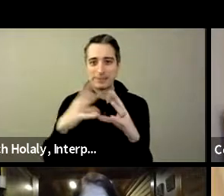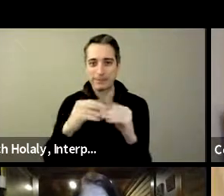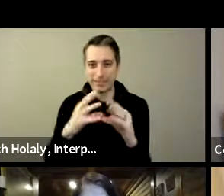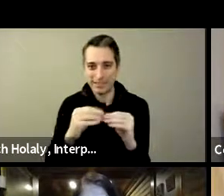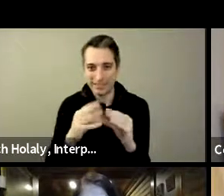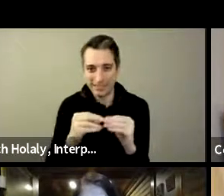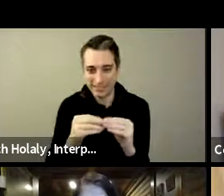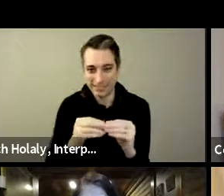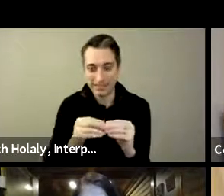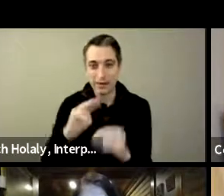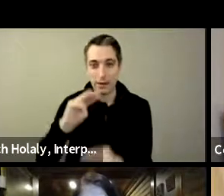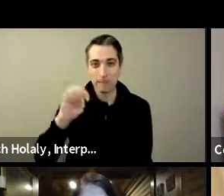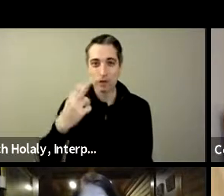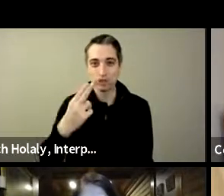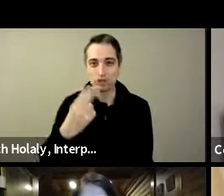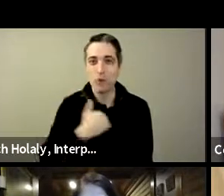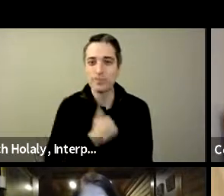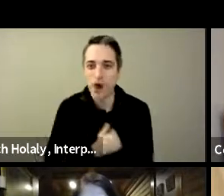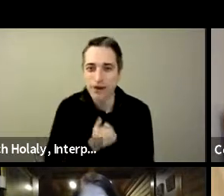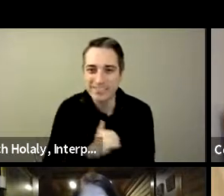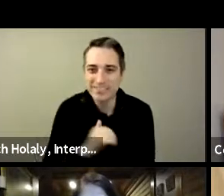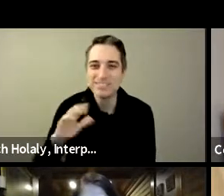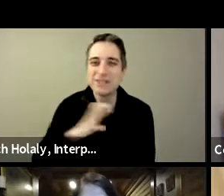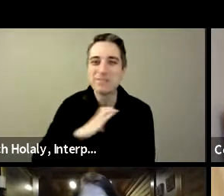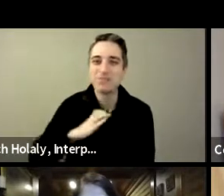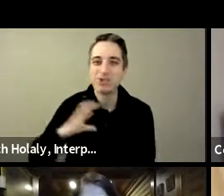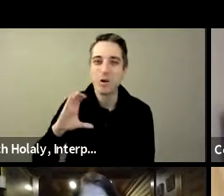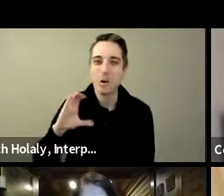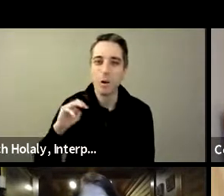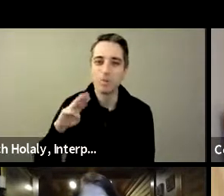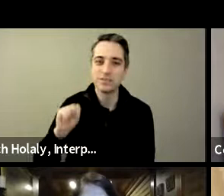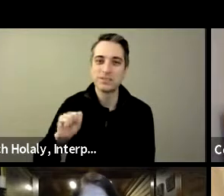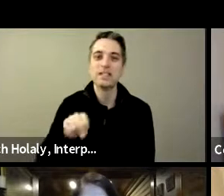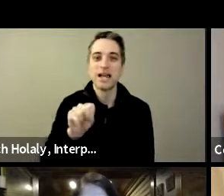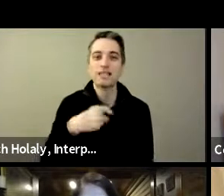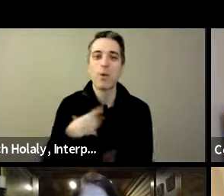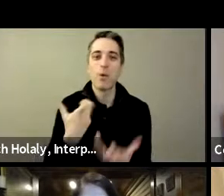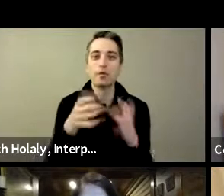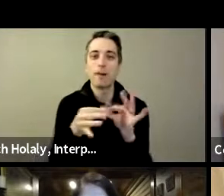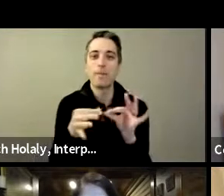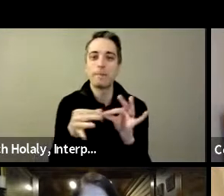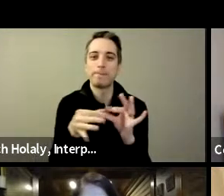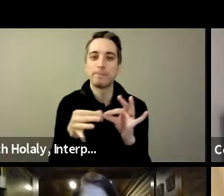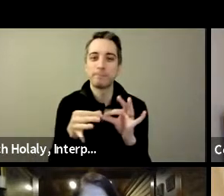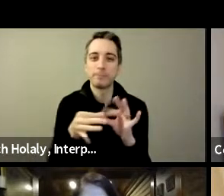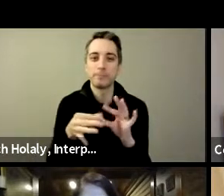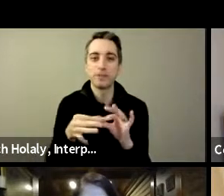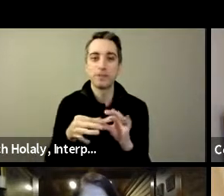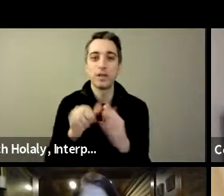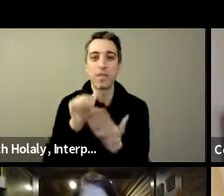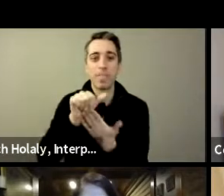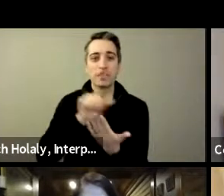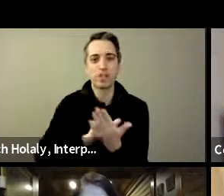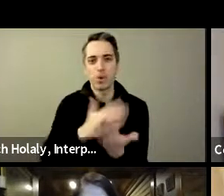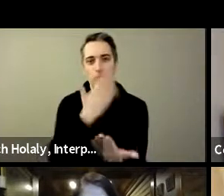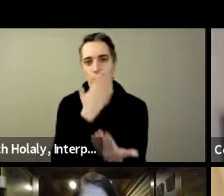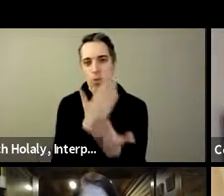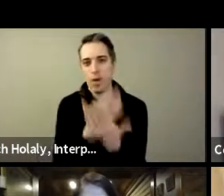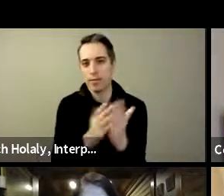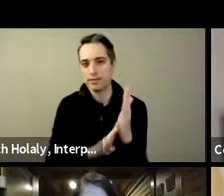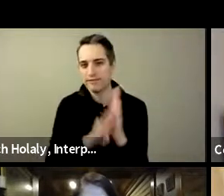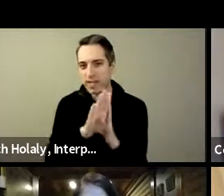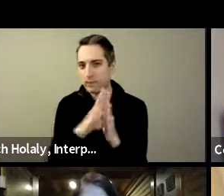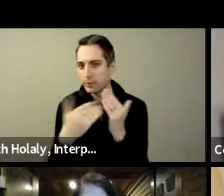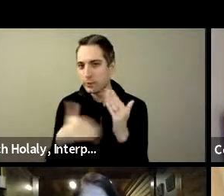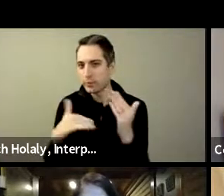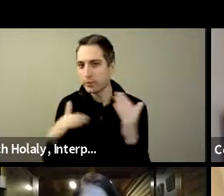March 22nd. Oh, Commissioner Combs, yes. Yeah, I wanted to comment that the agenda was well-developed and